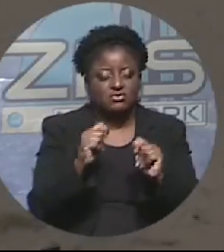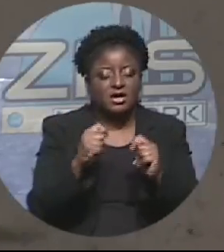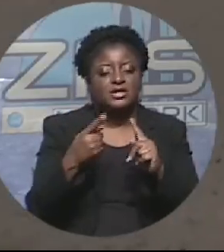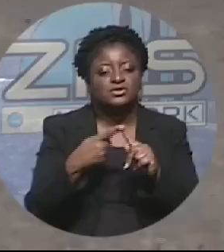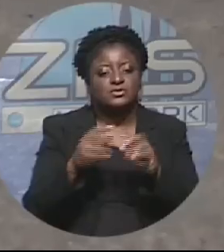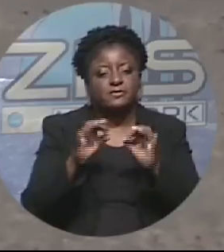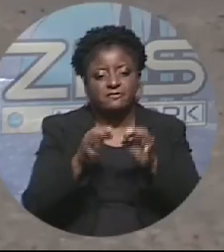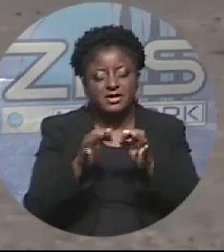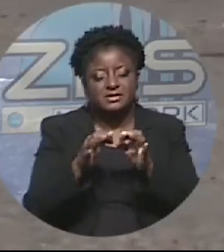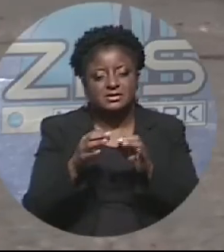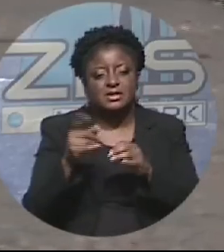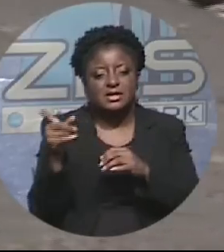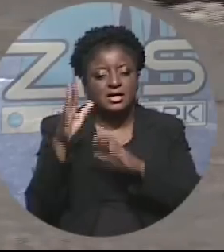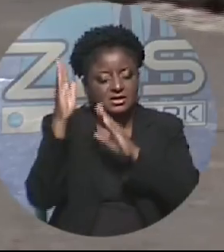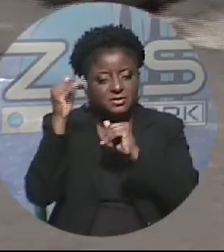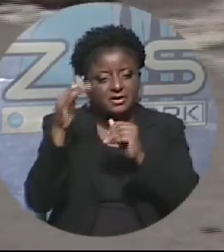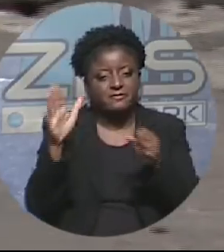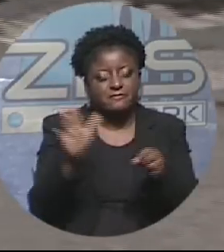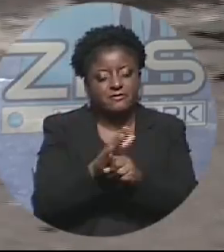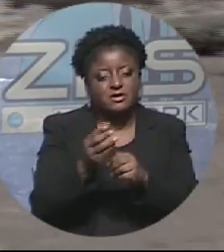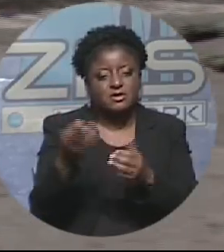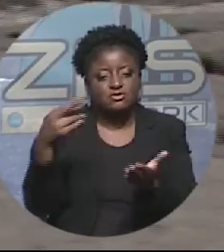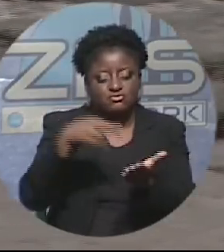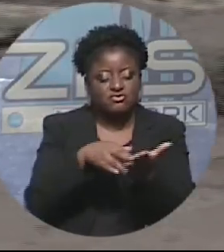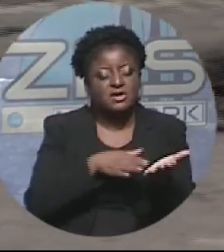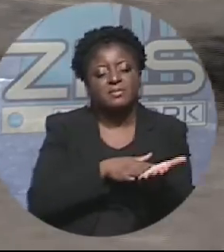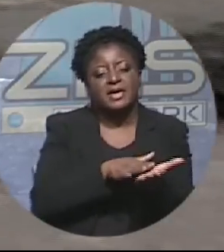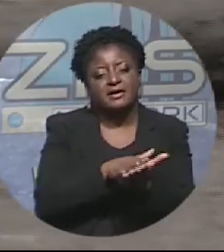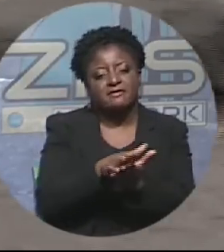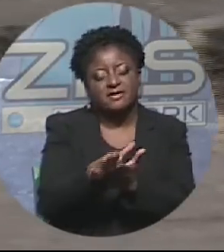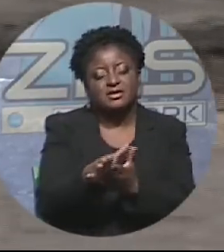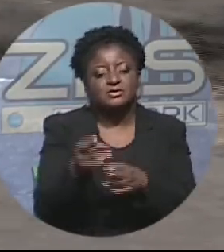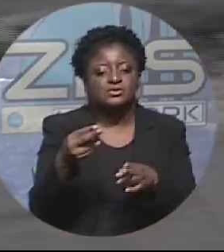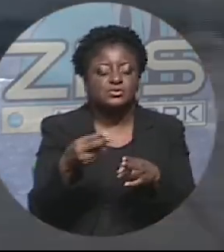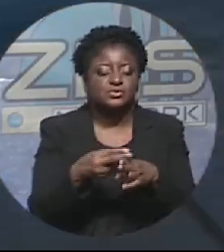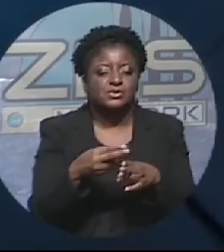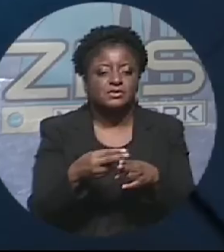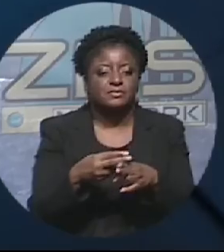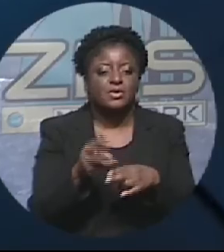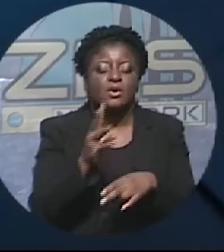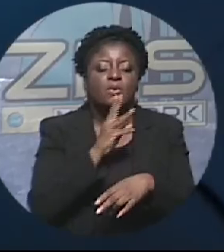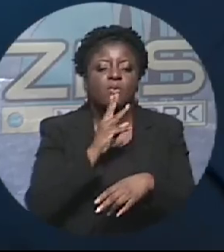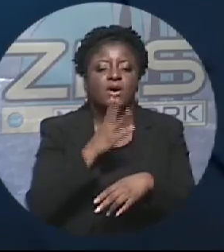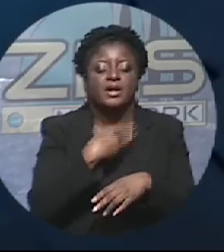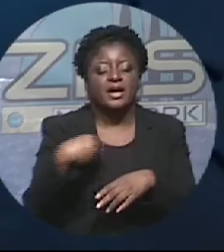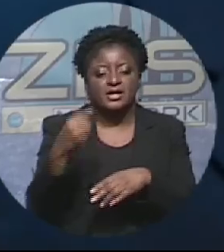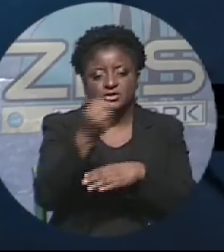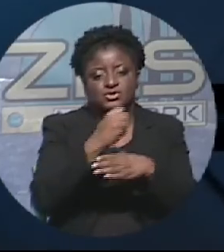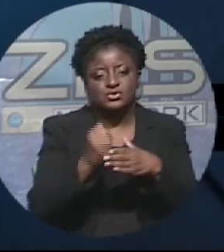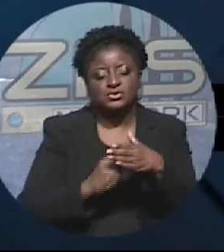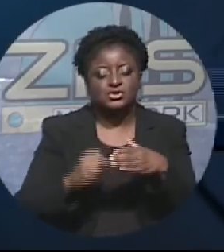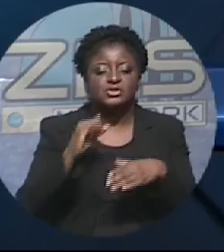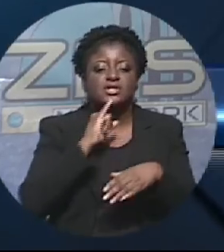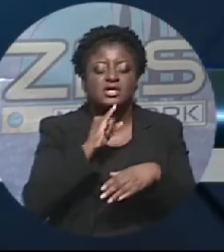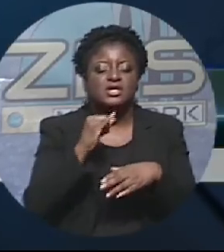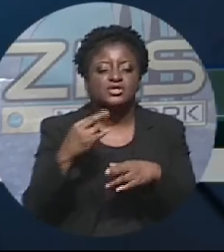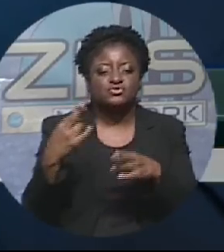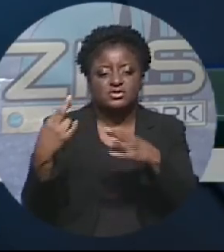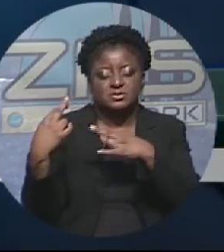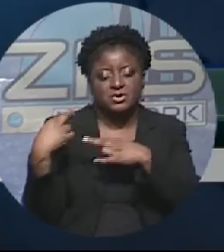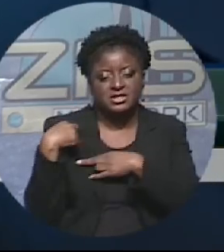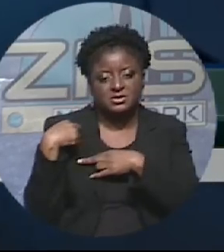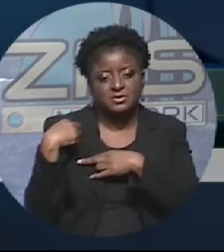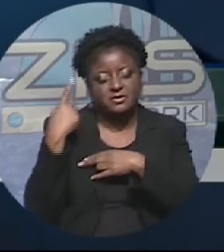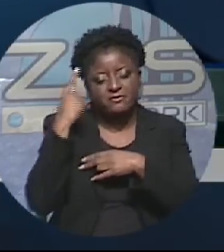expects a full repaving of the road to take place soon. Water and sewage is responsible for the water mains and